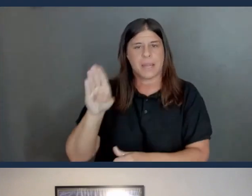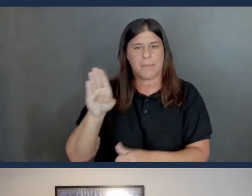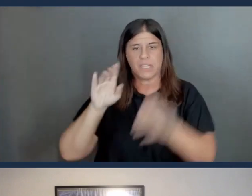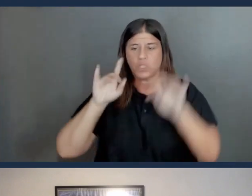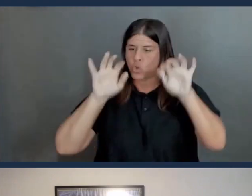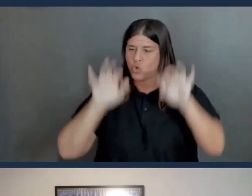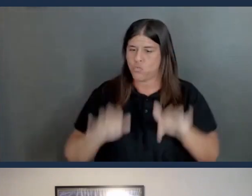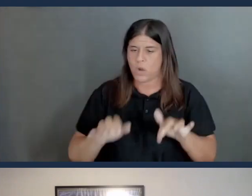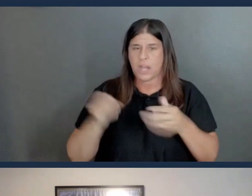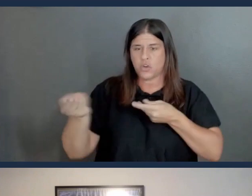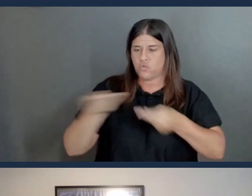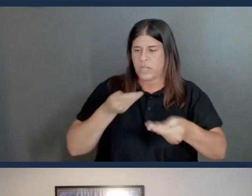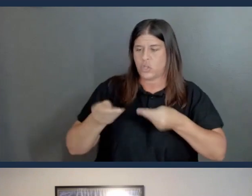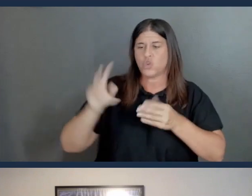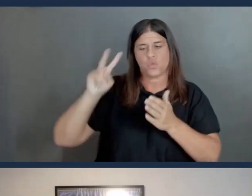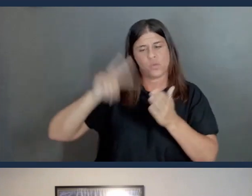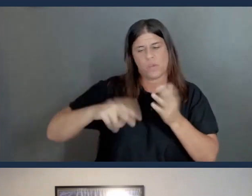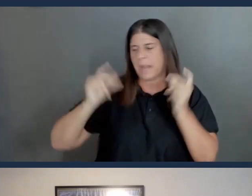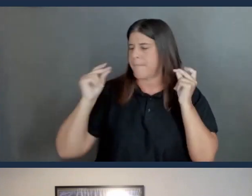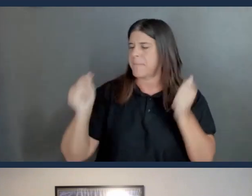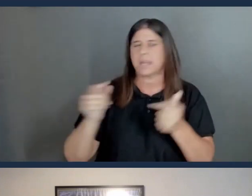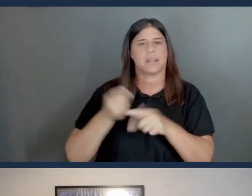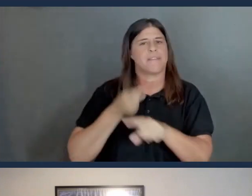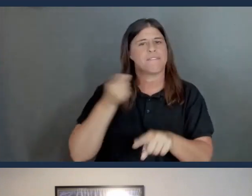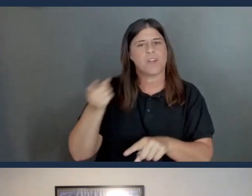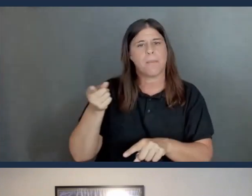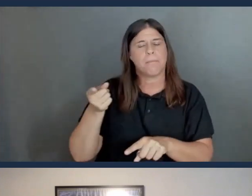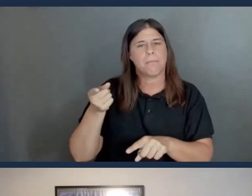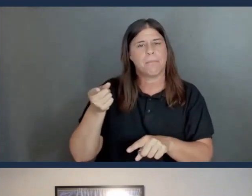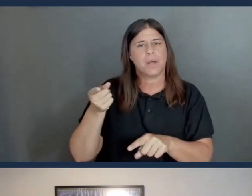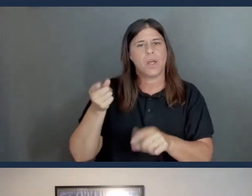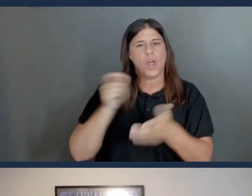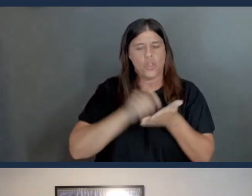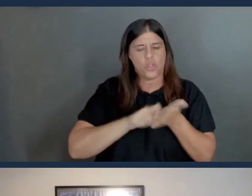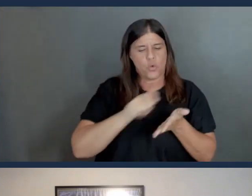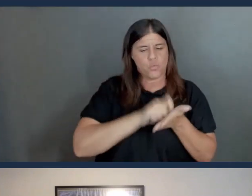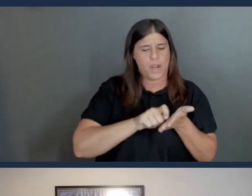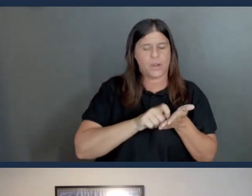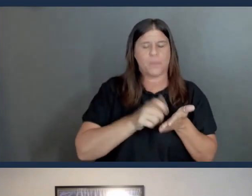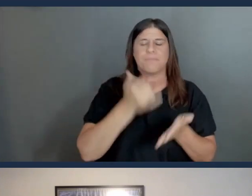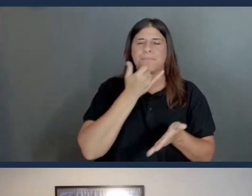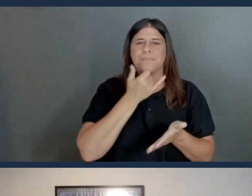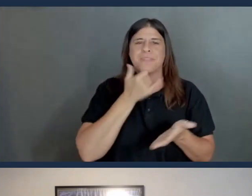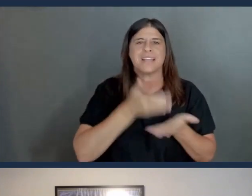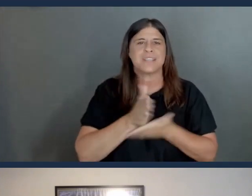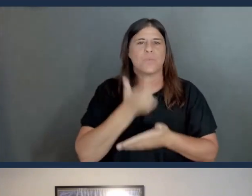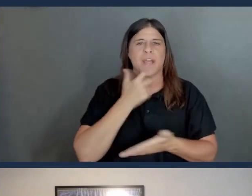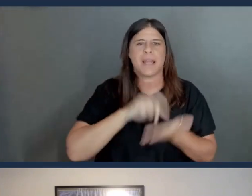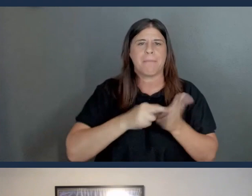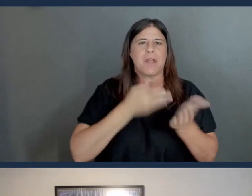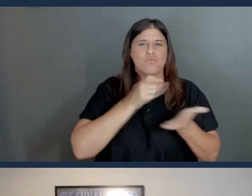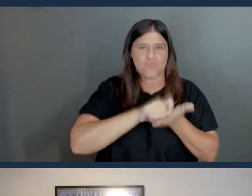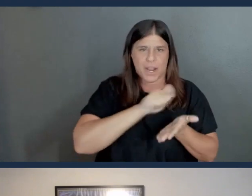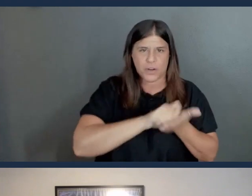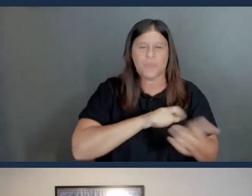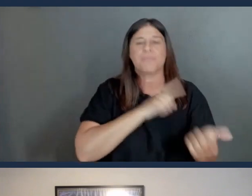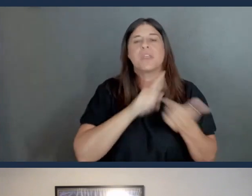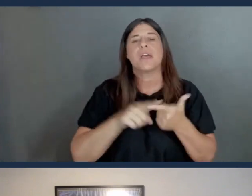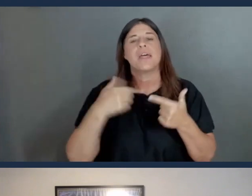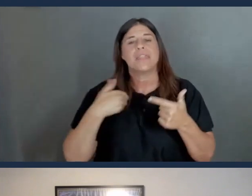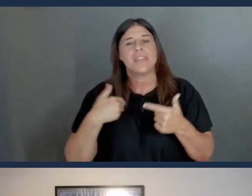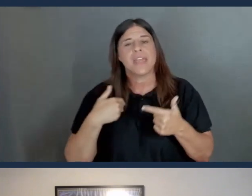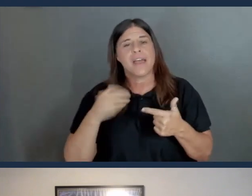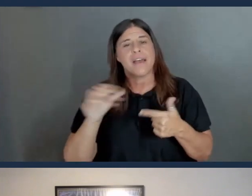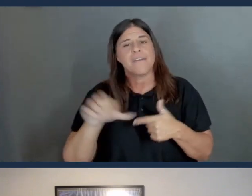you can read that back immediately from the writer node and be able to have a strong consistency. We do